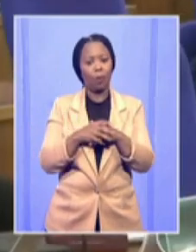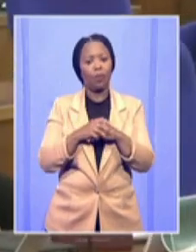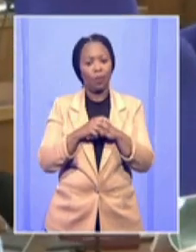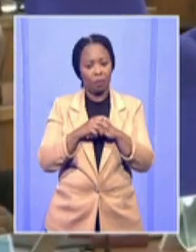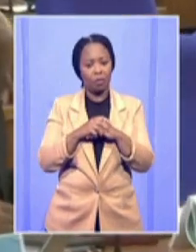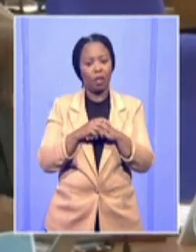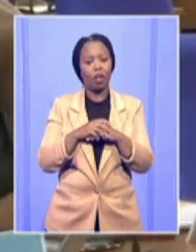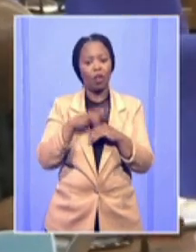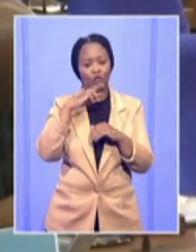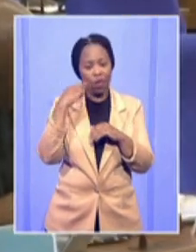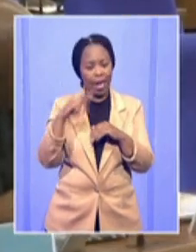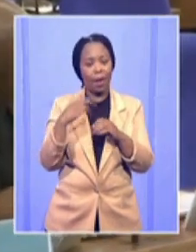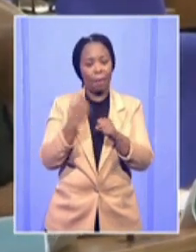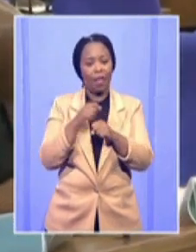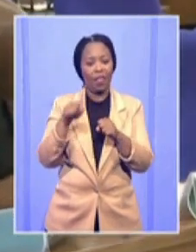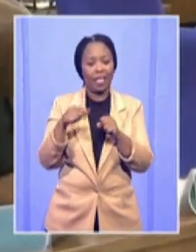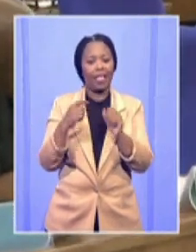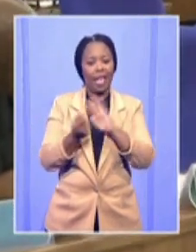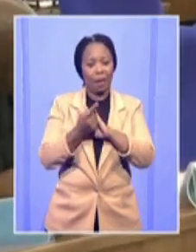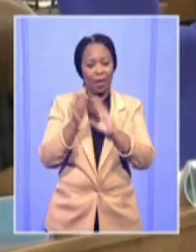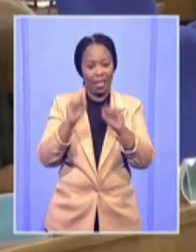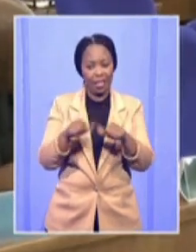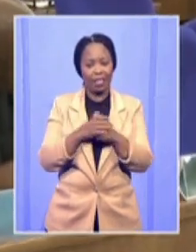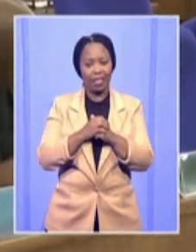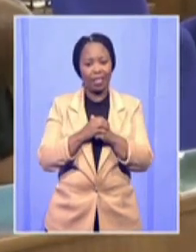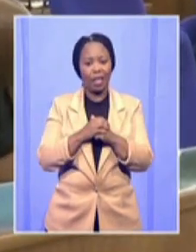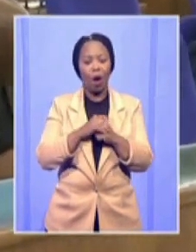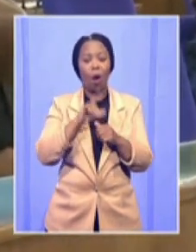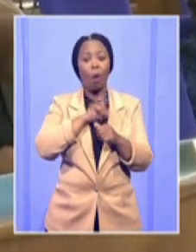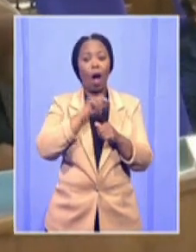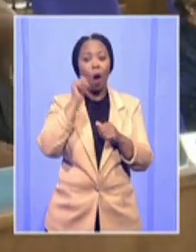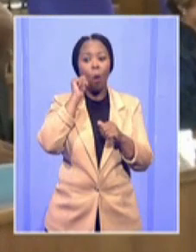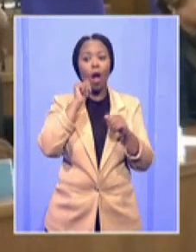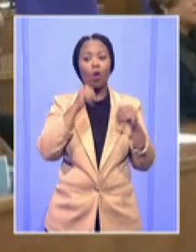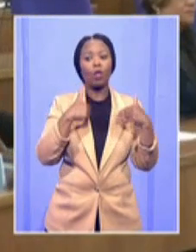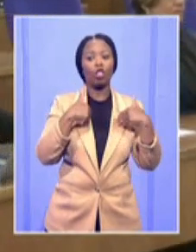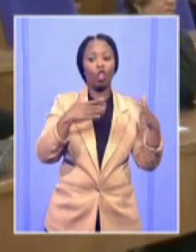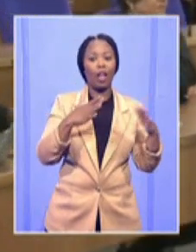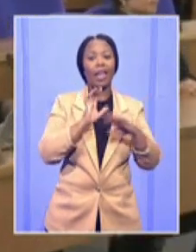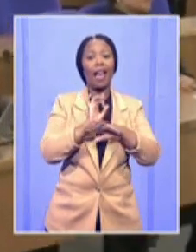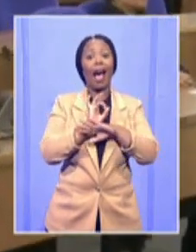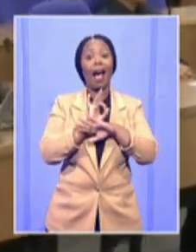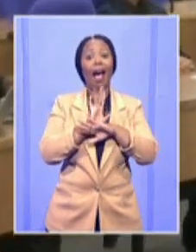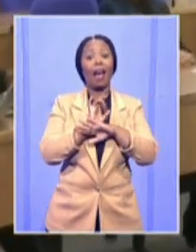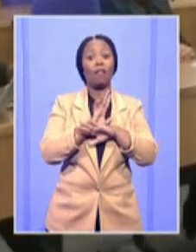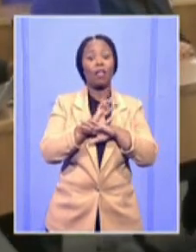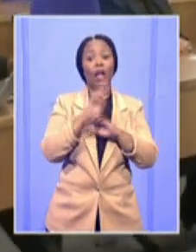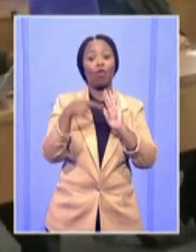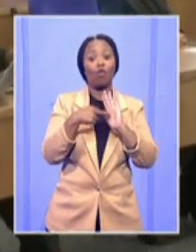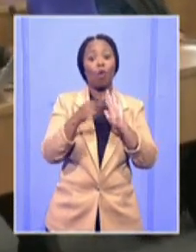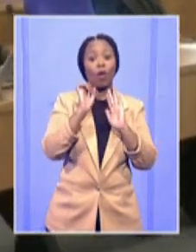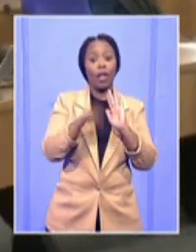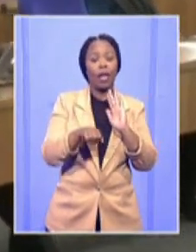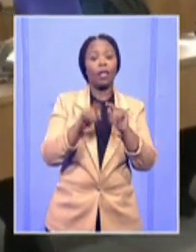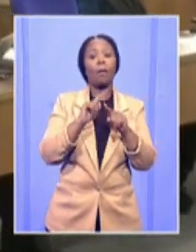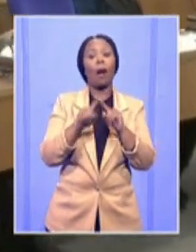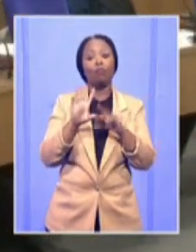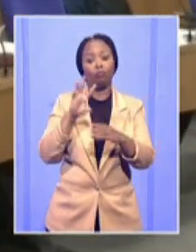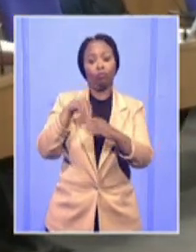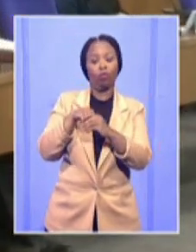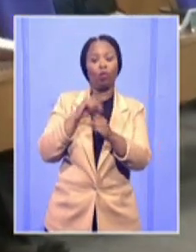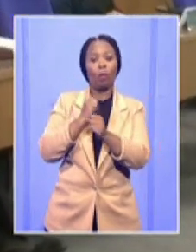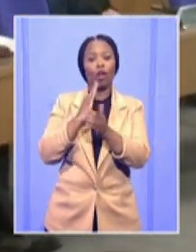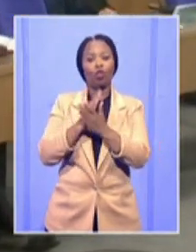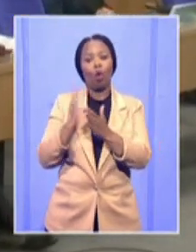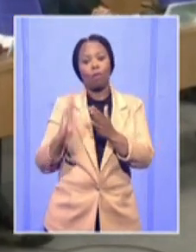happen. When we started, we only played advisory role and made sure that we play and assist on the side,